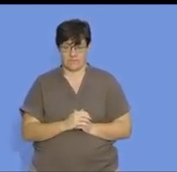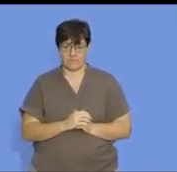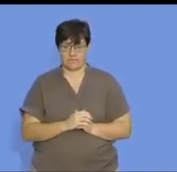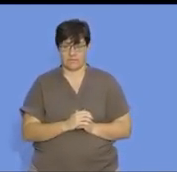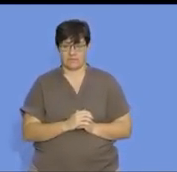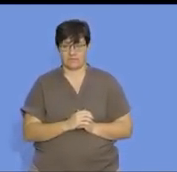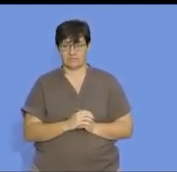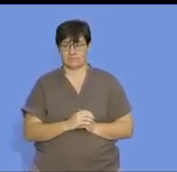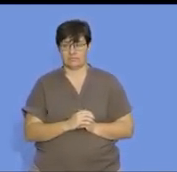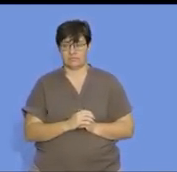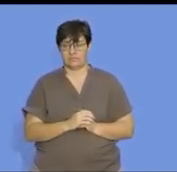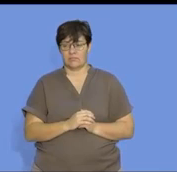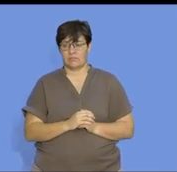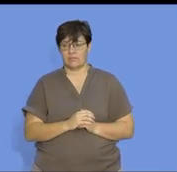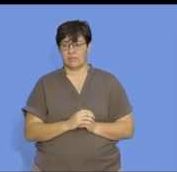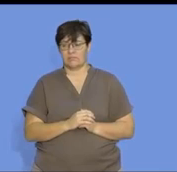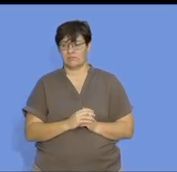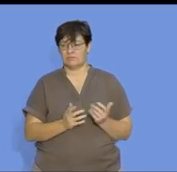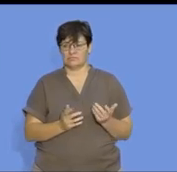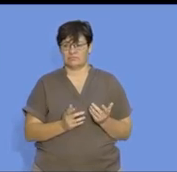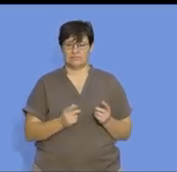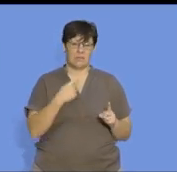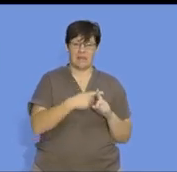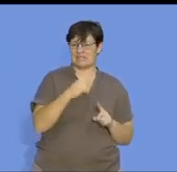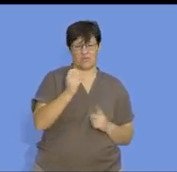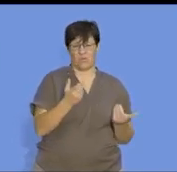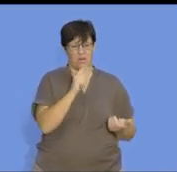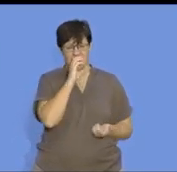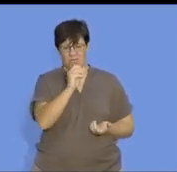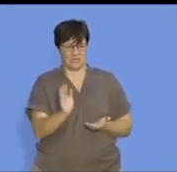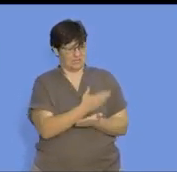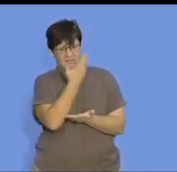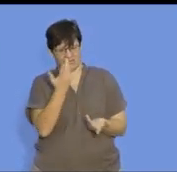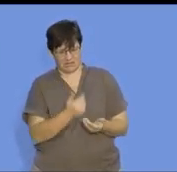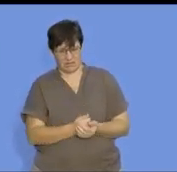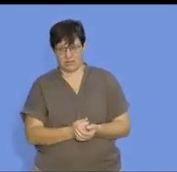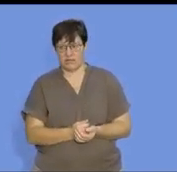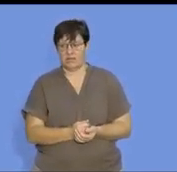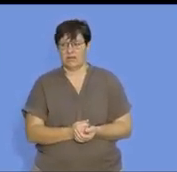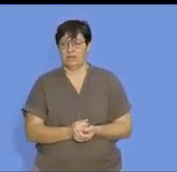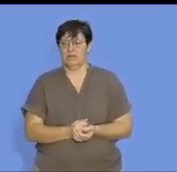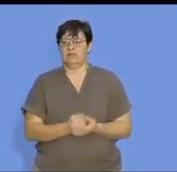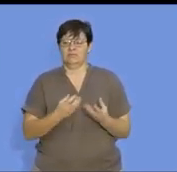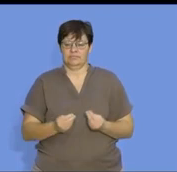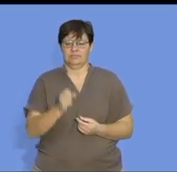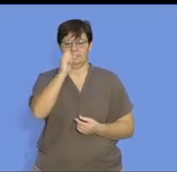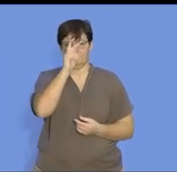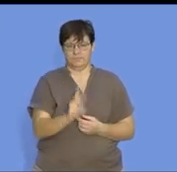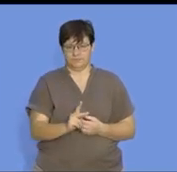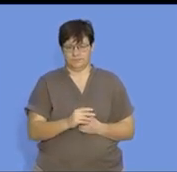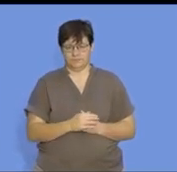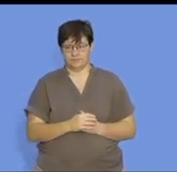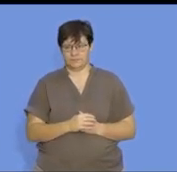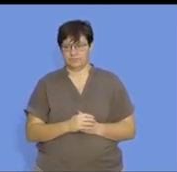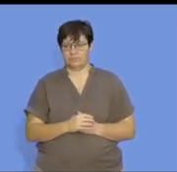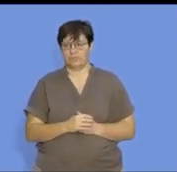I'm not going to put the plus naught anymore because plus naught, the naught disappears. So now we have a half